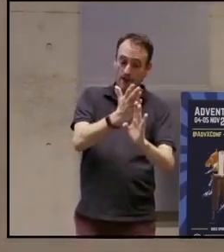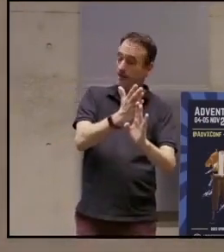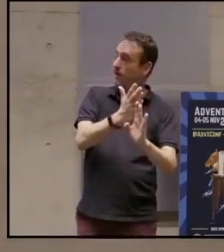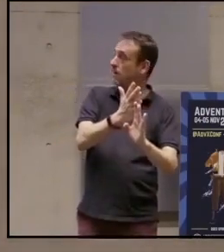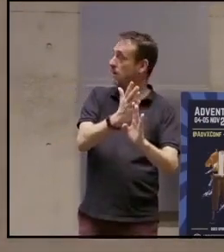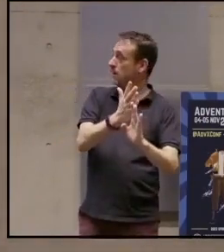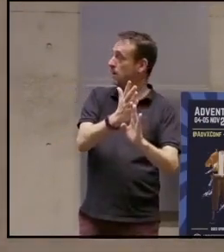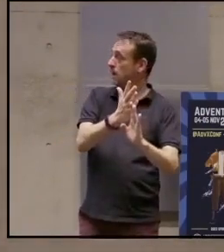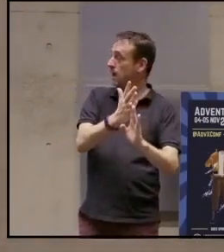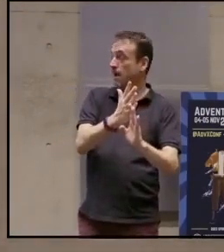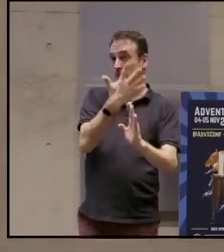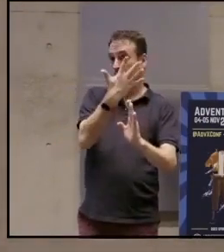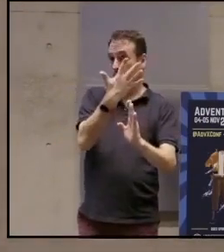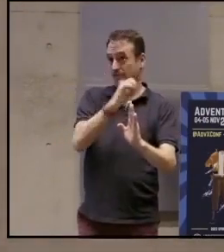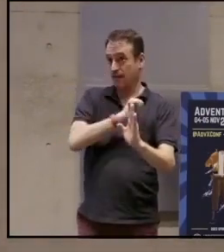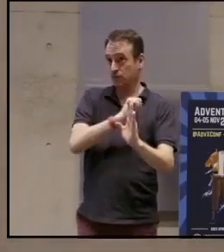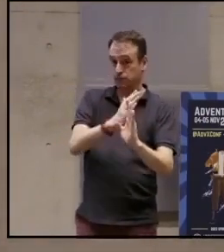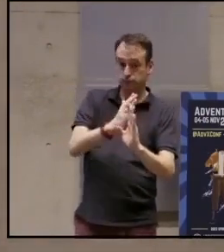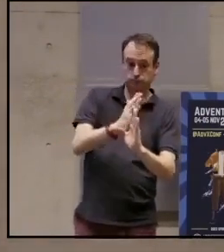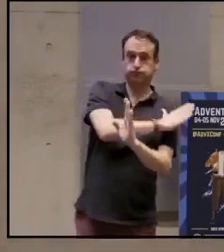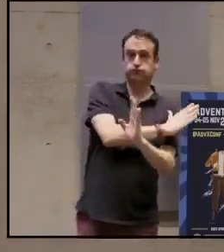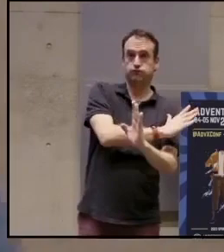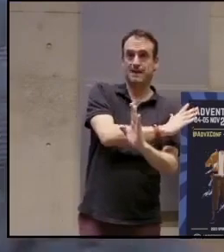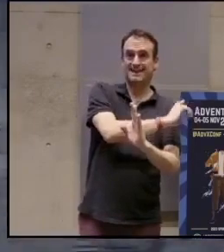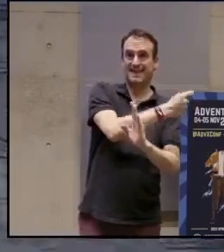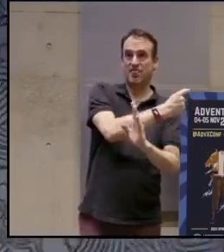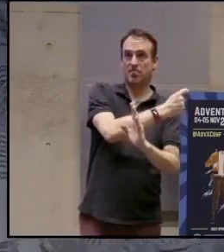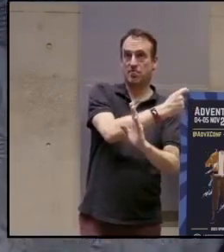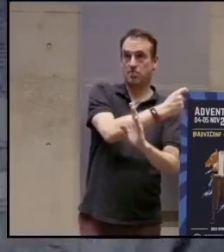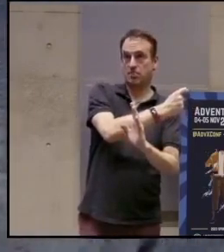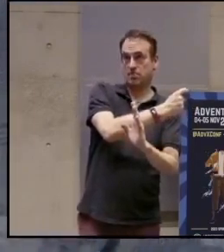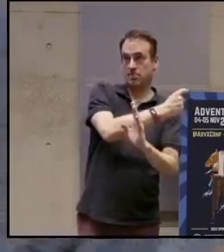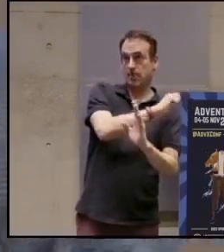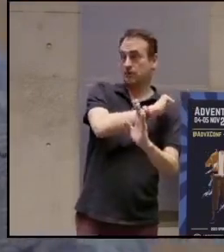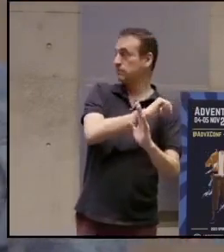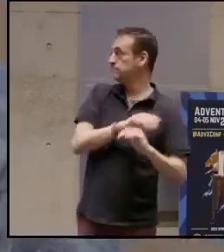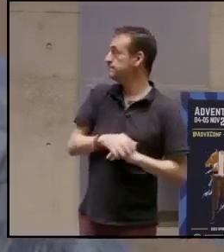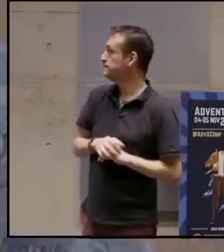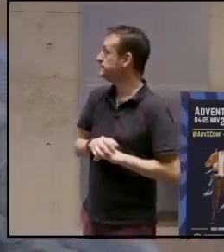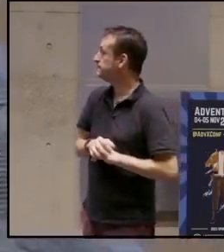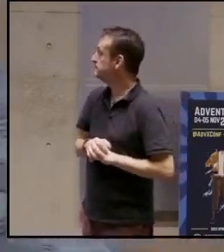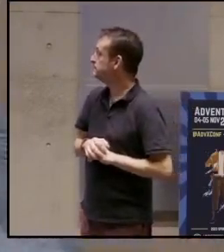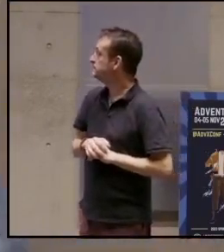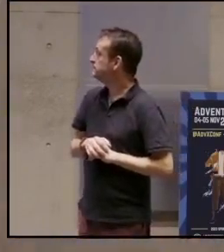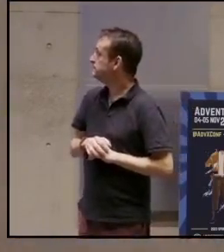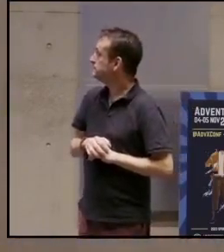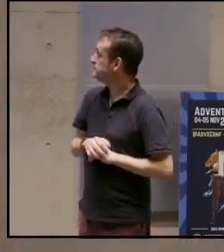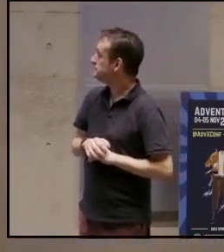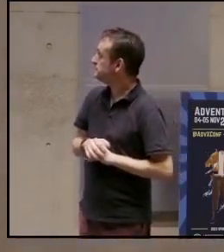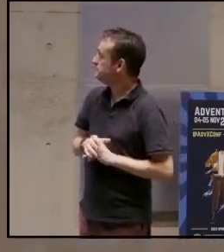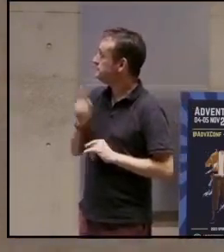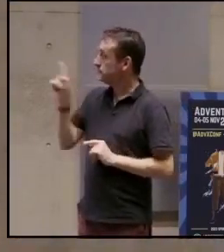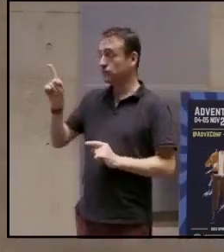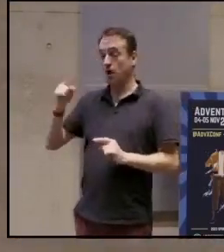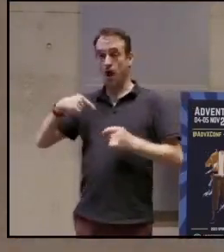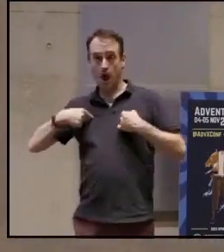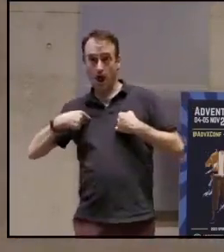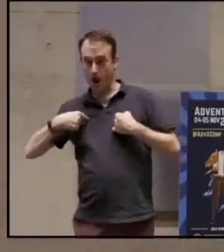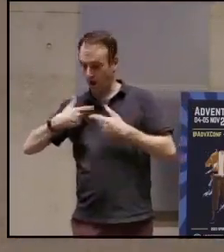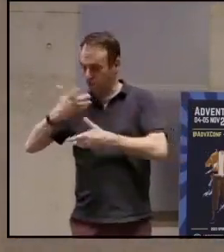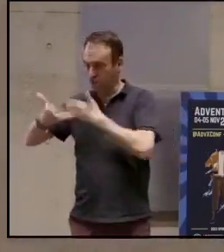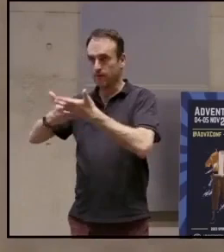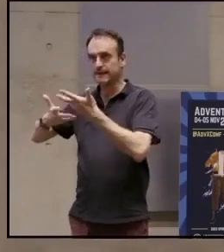experience take place in one of these two windows. If you look at the last two categories, these are pretty far, they're